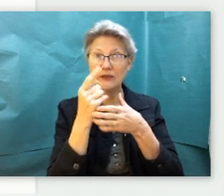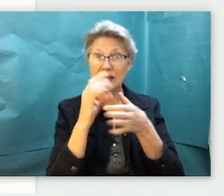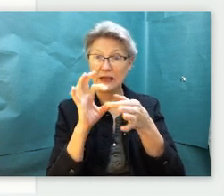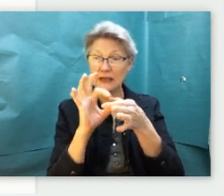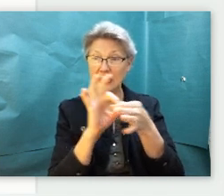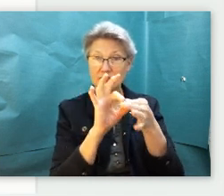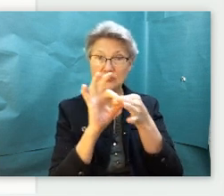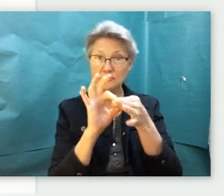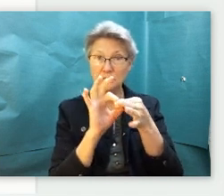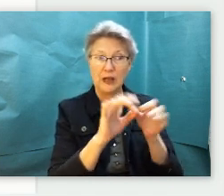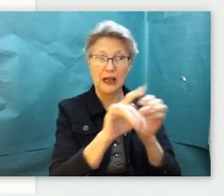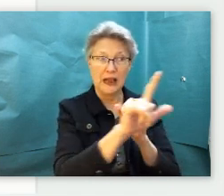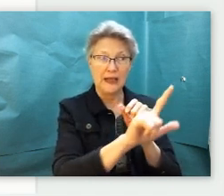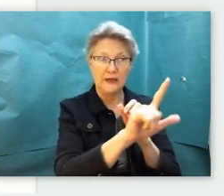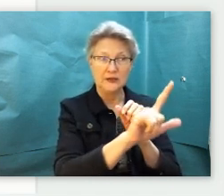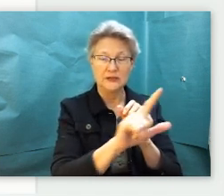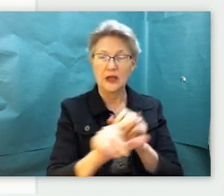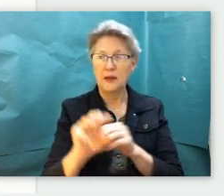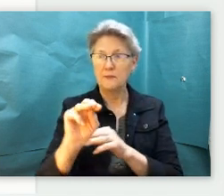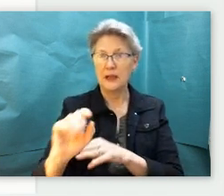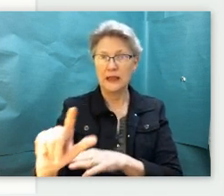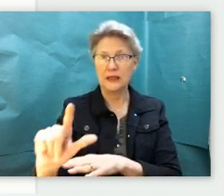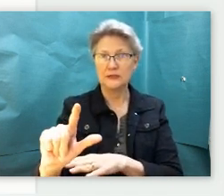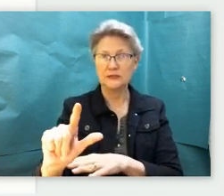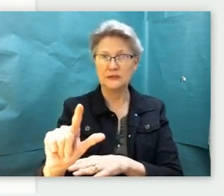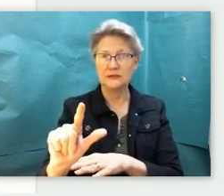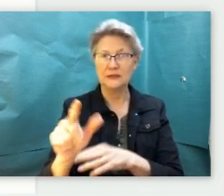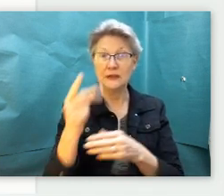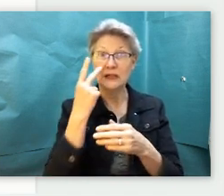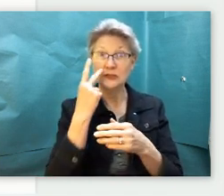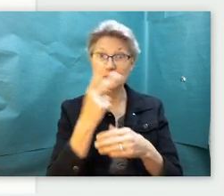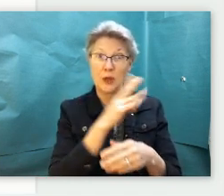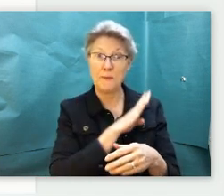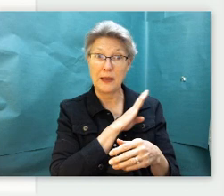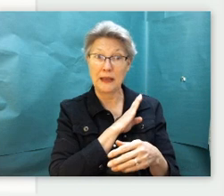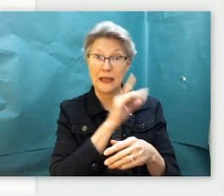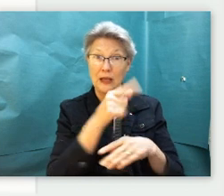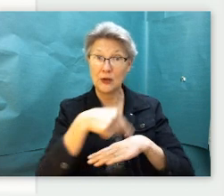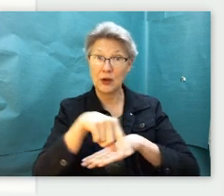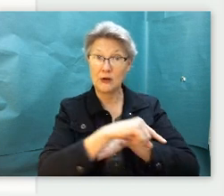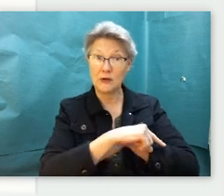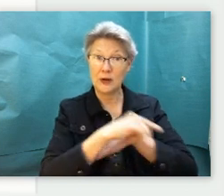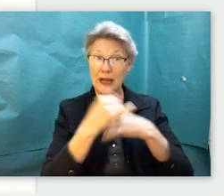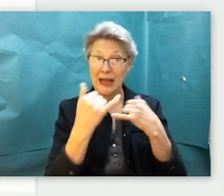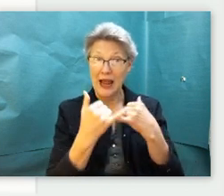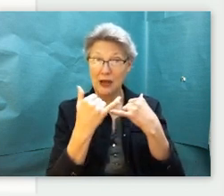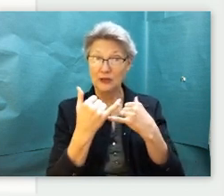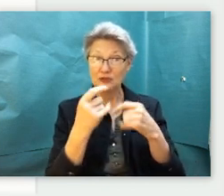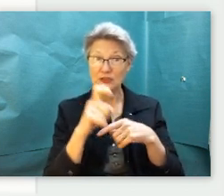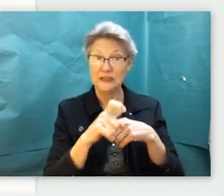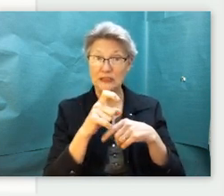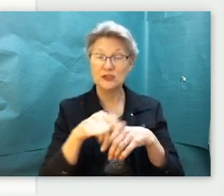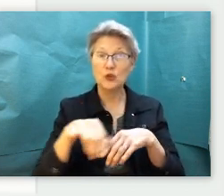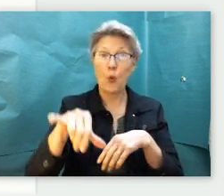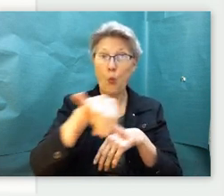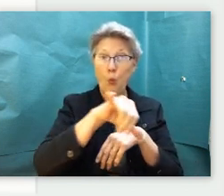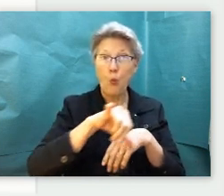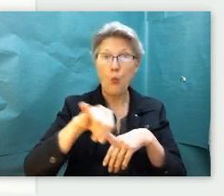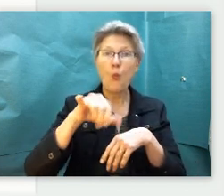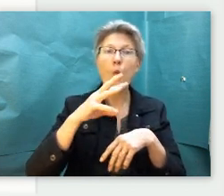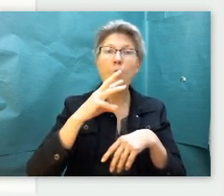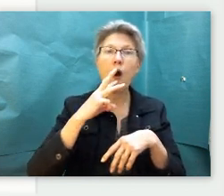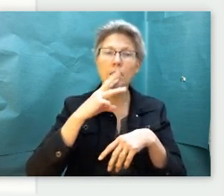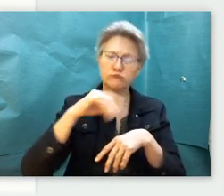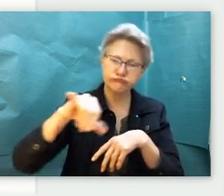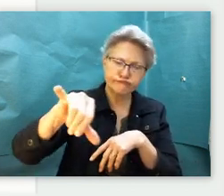between liters and milliliters. Let's check on Becky and her garden. Well, now she needs to water those